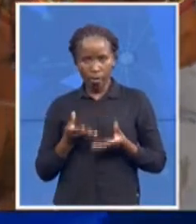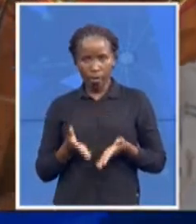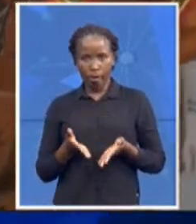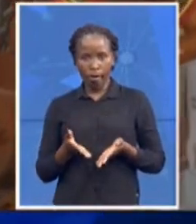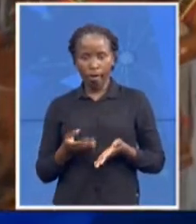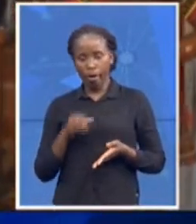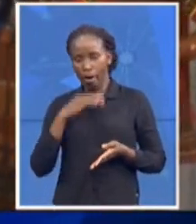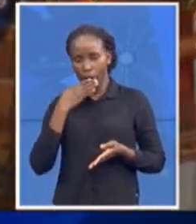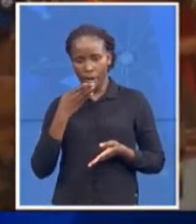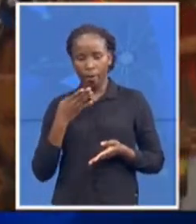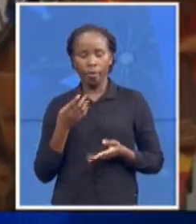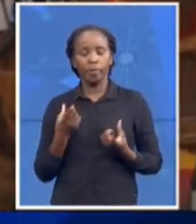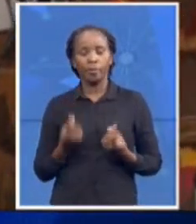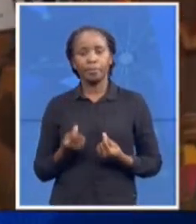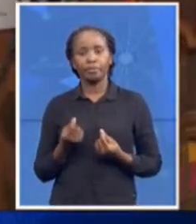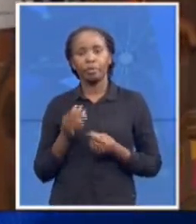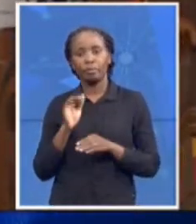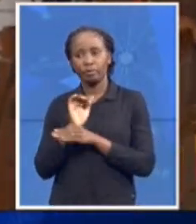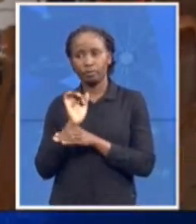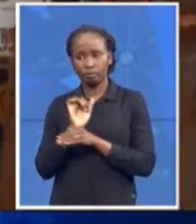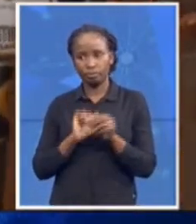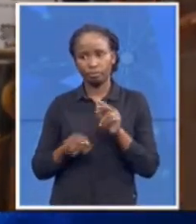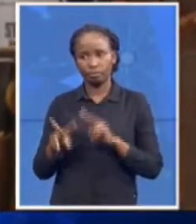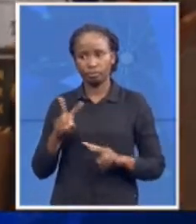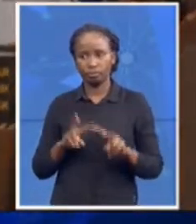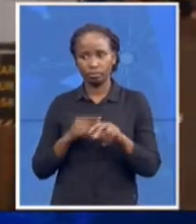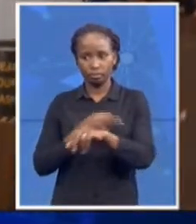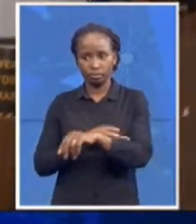mandate? And then